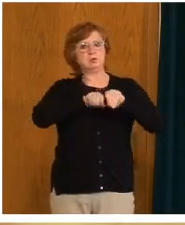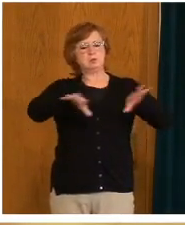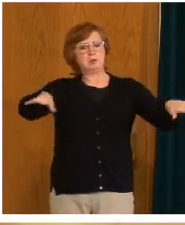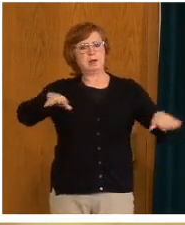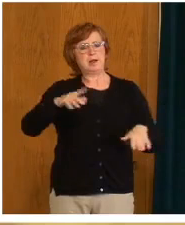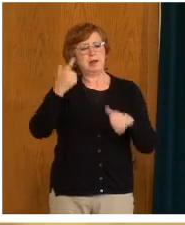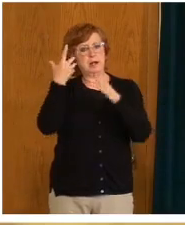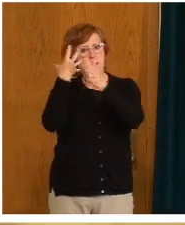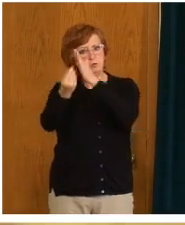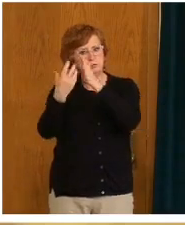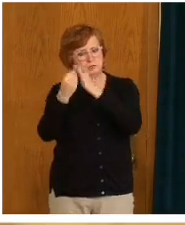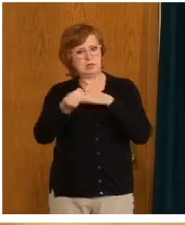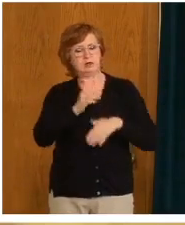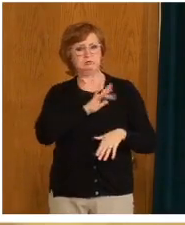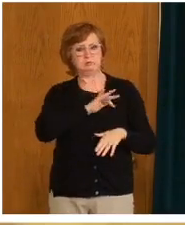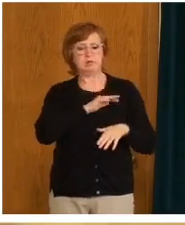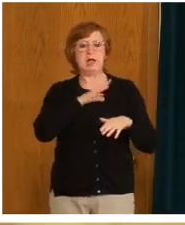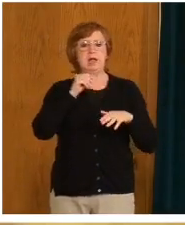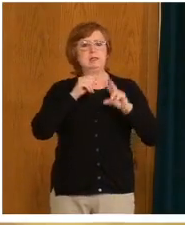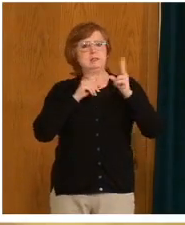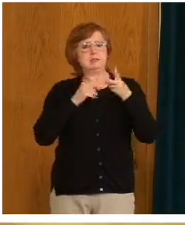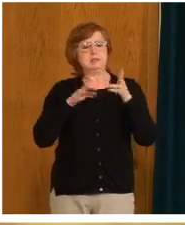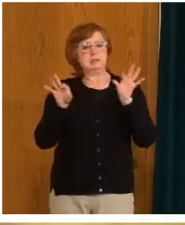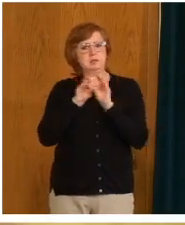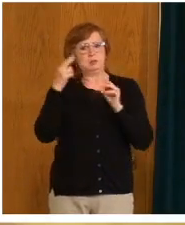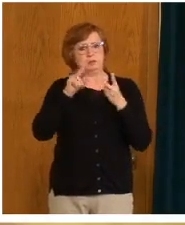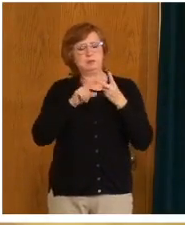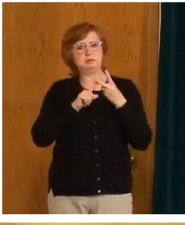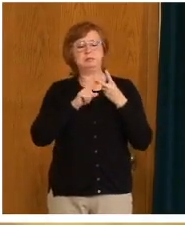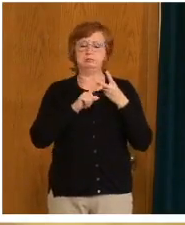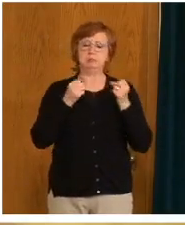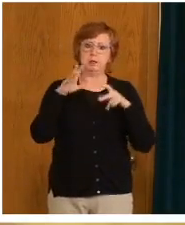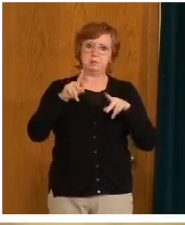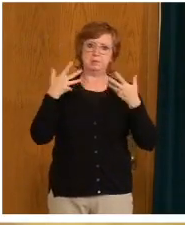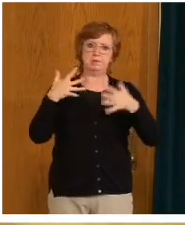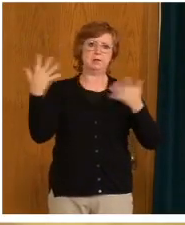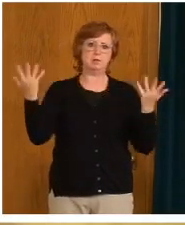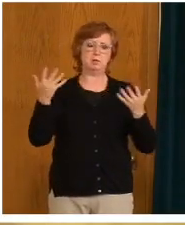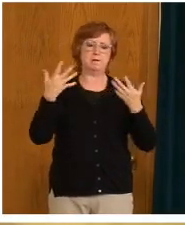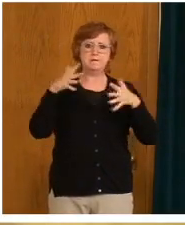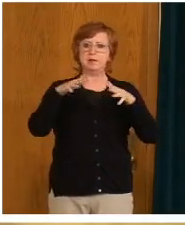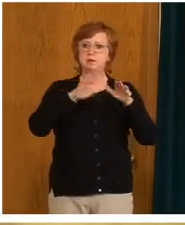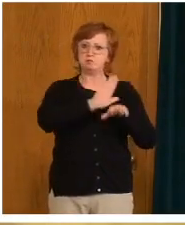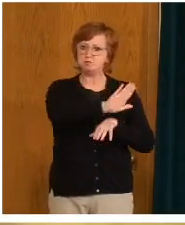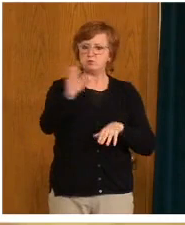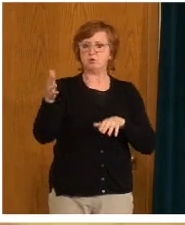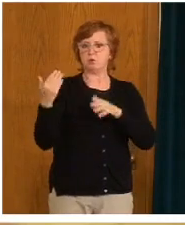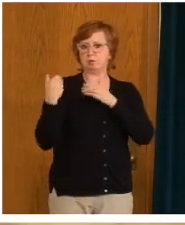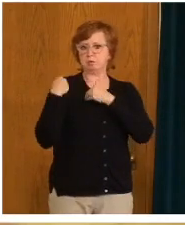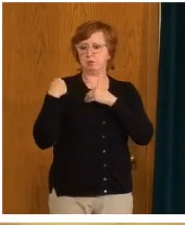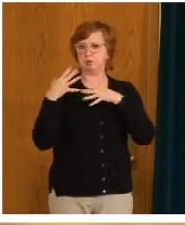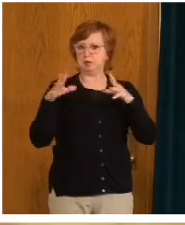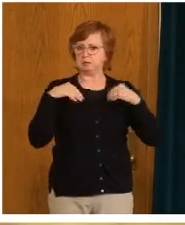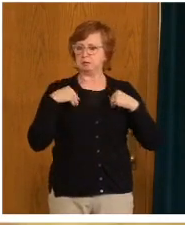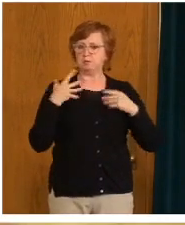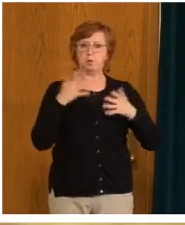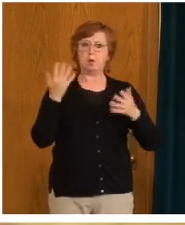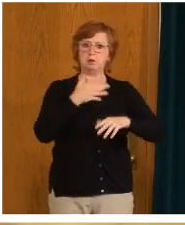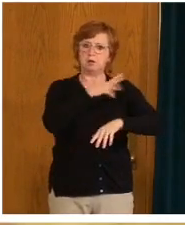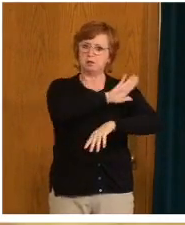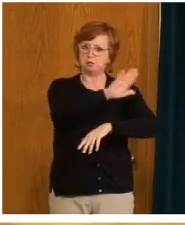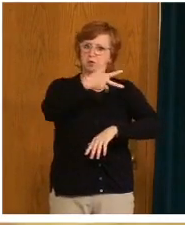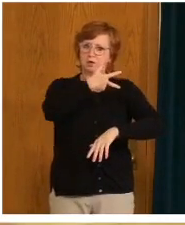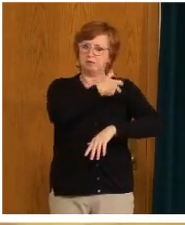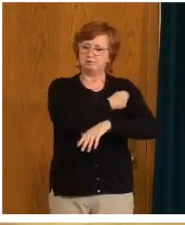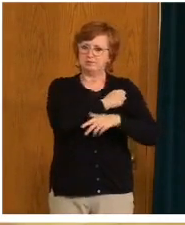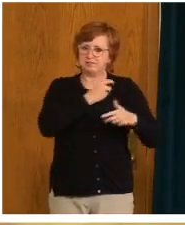this is because so many Saskatchewan residents have done their part. They have went out and they have gotten vaccinated. And in doing